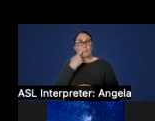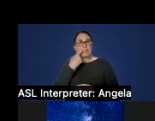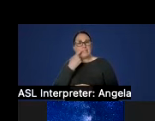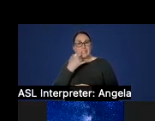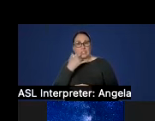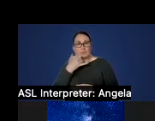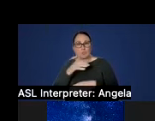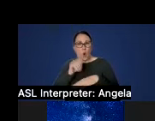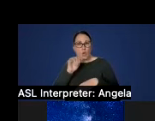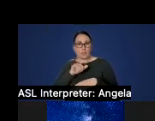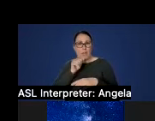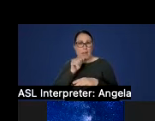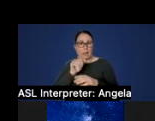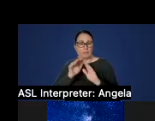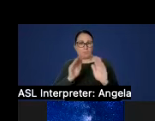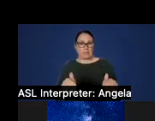Next slide, please.